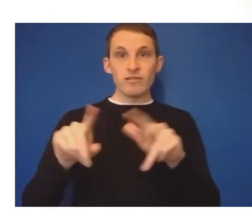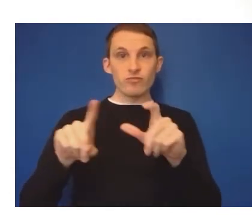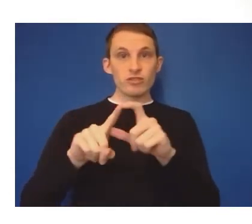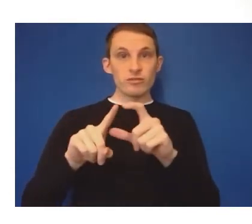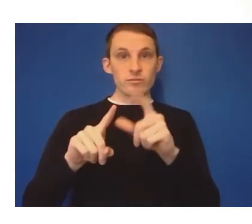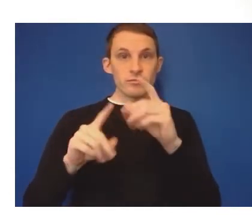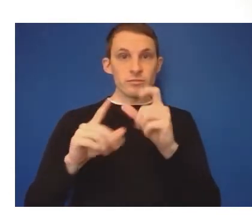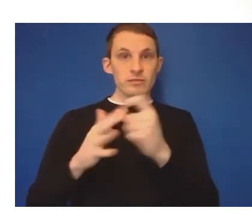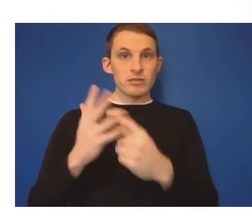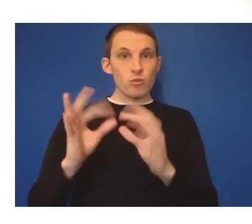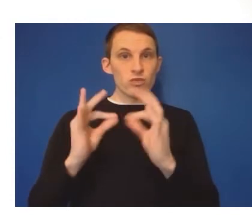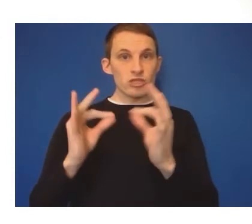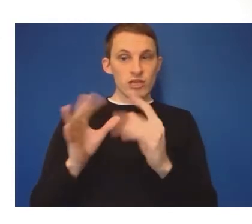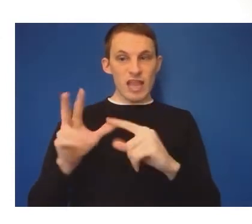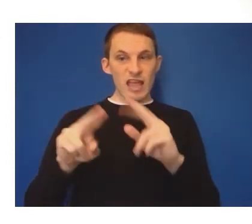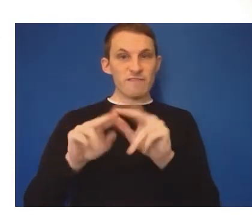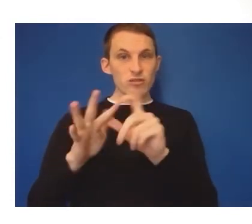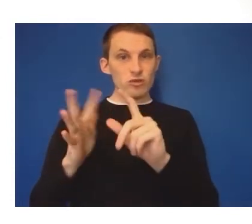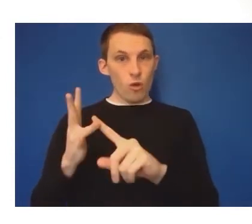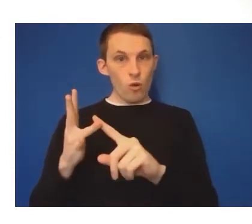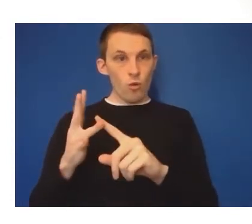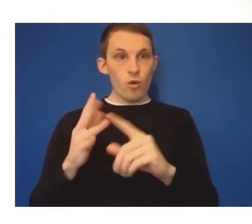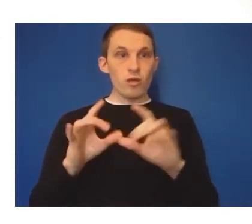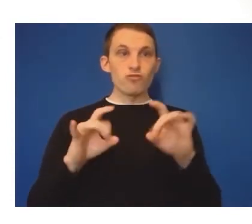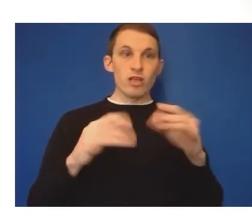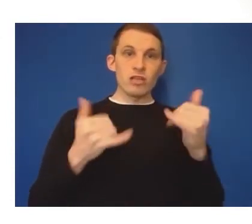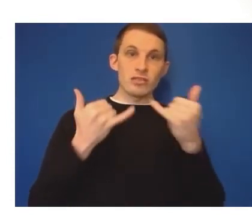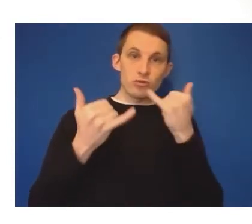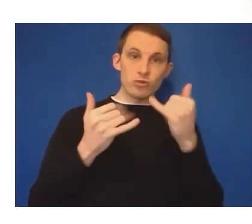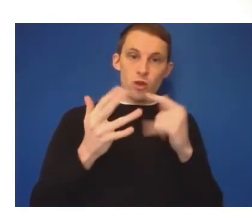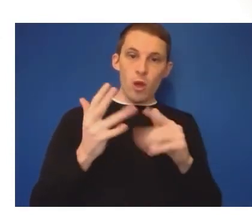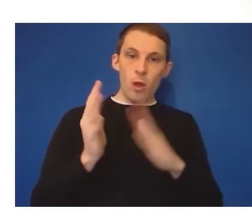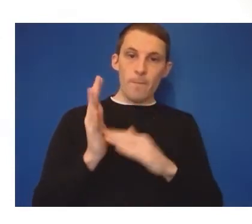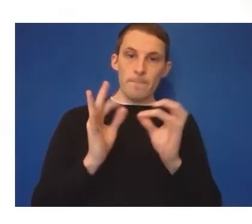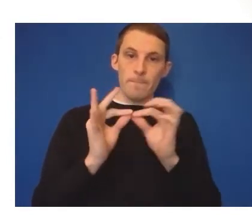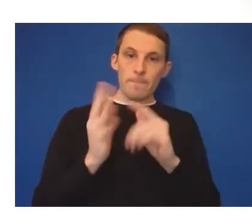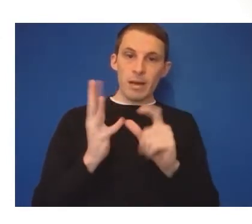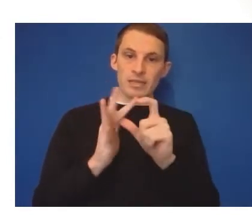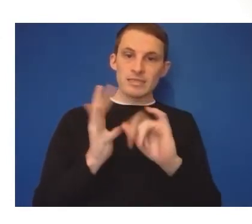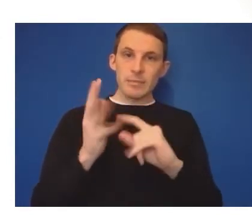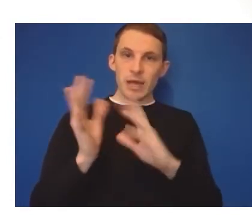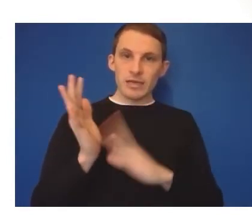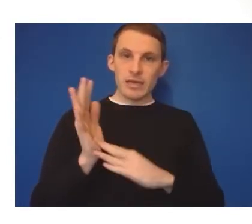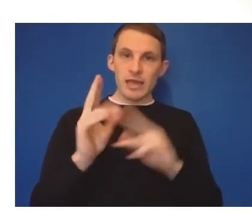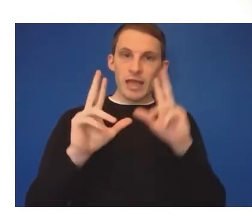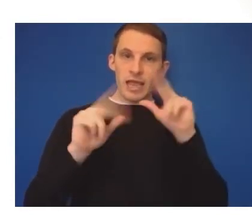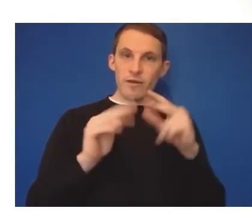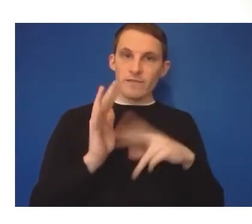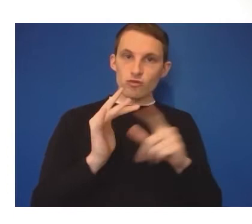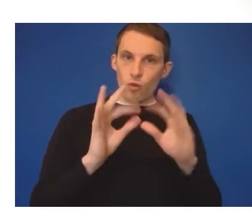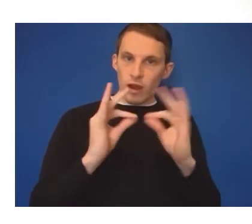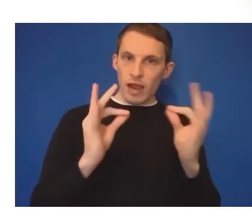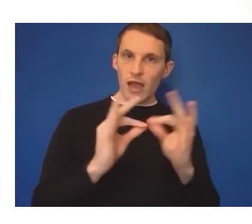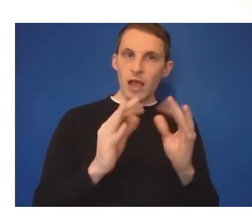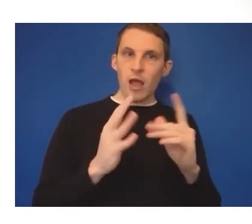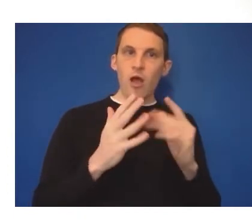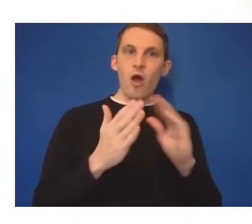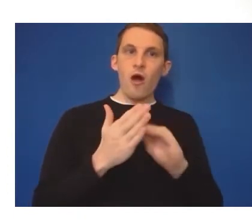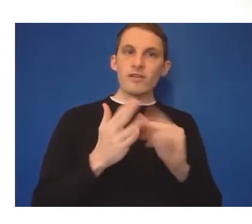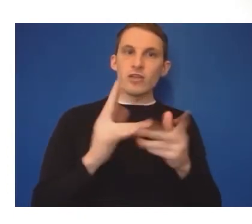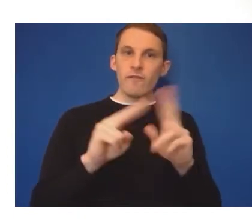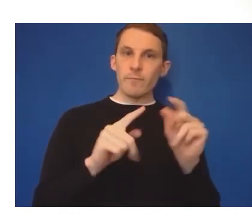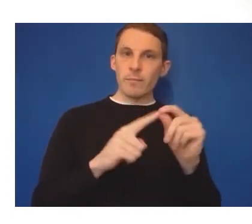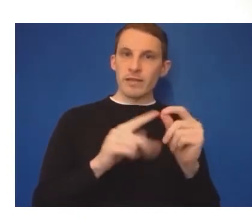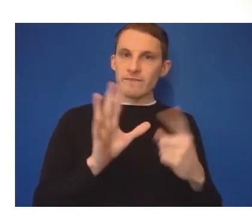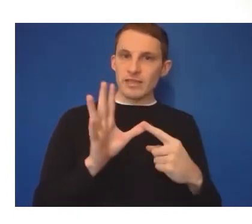the Telecommunications Industry Ombudsman, Carers Victoria, the Office of the Public Advocate, the Independent Mental